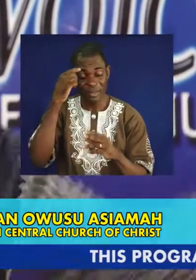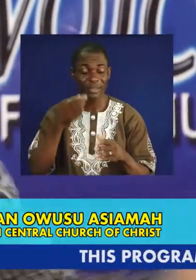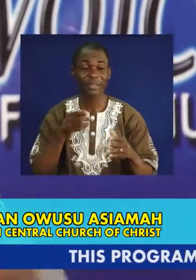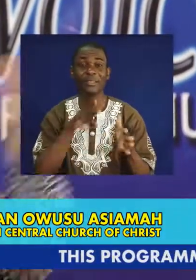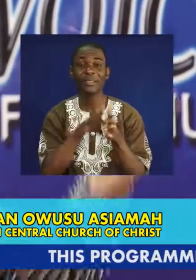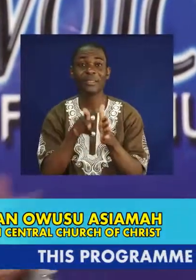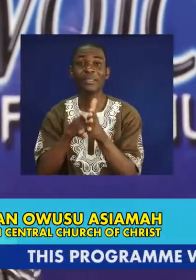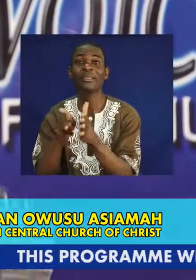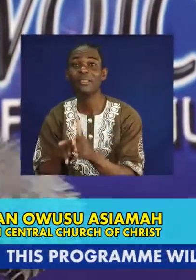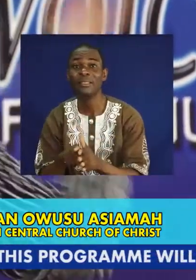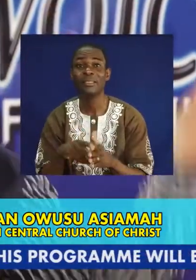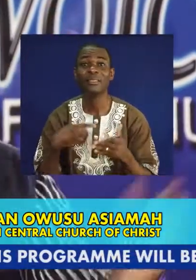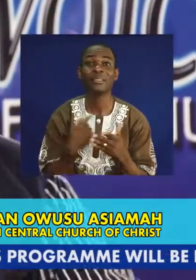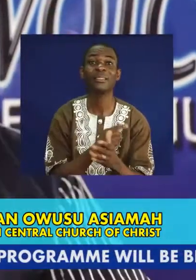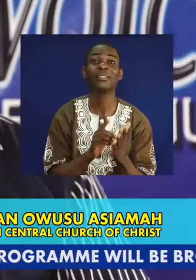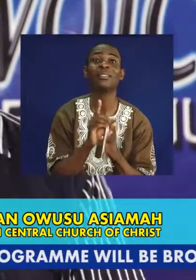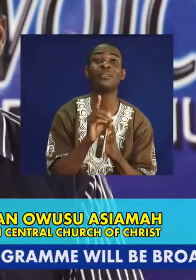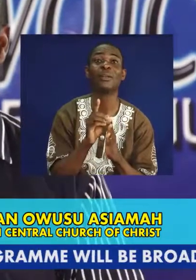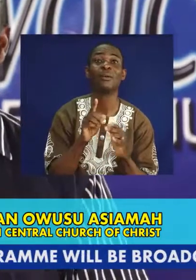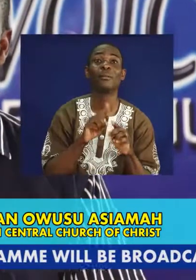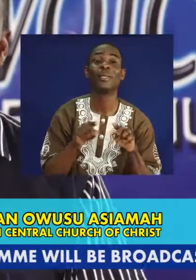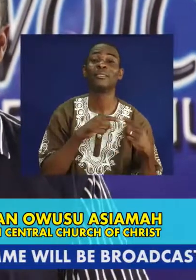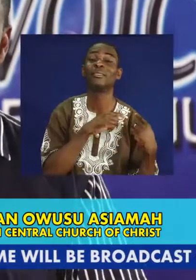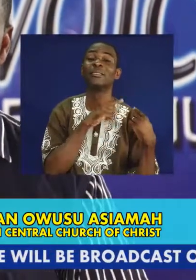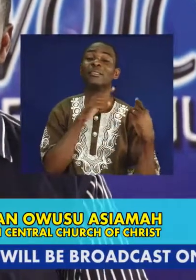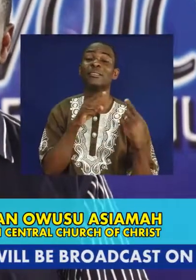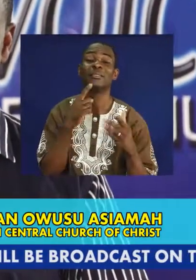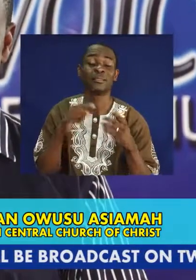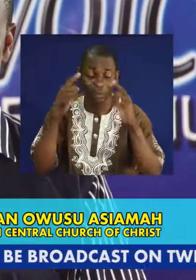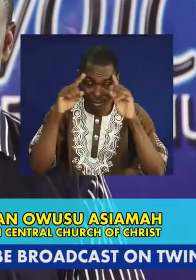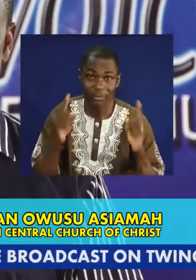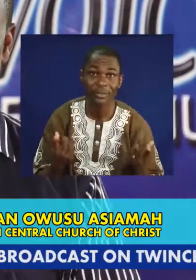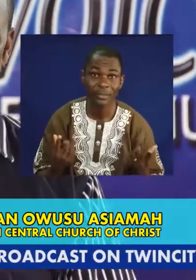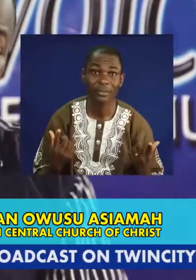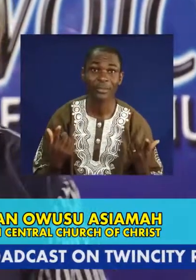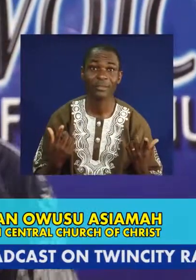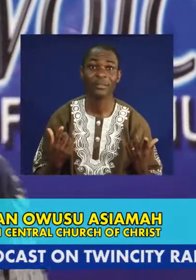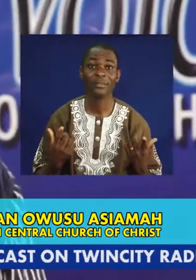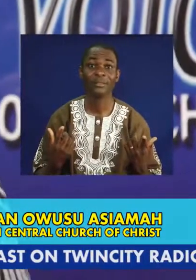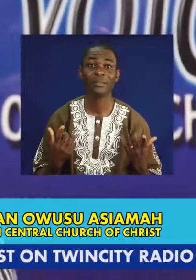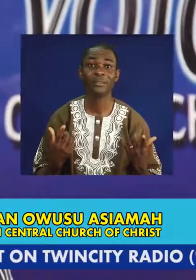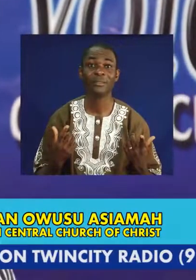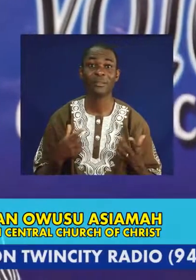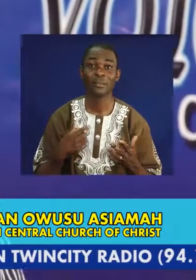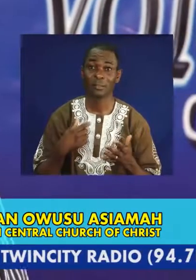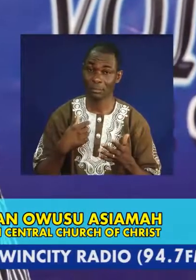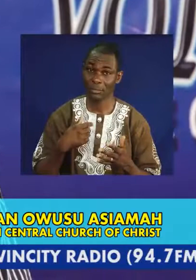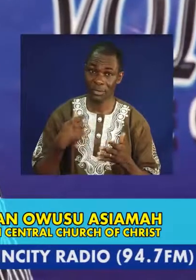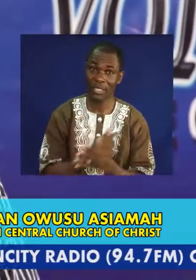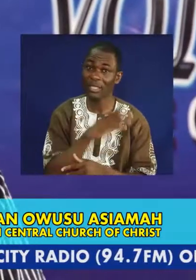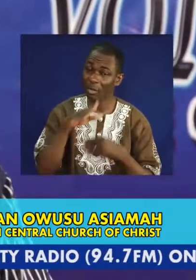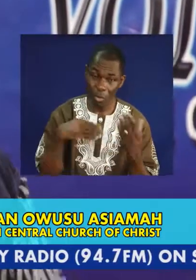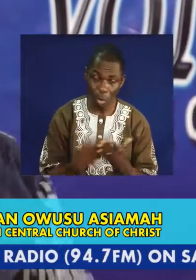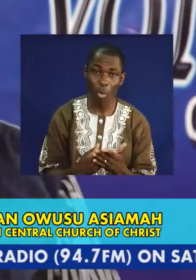ma be ye chese afede ewiase be se de enka wo hwehwe na de ba ko ntia party we ba